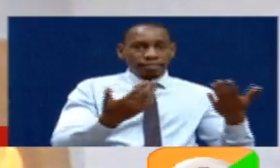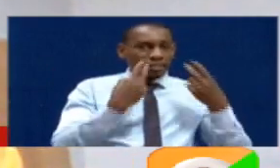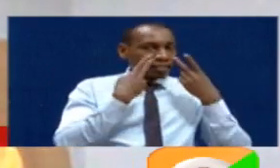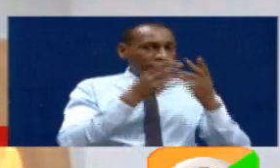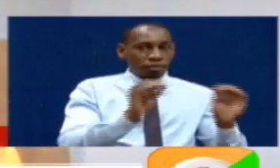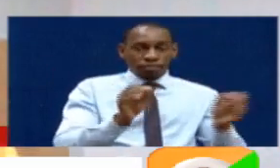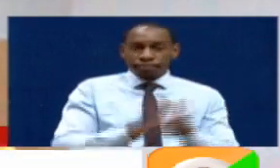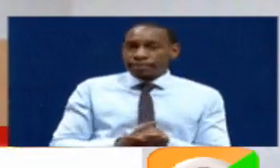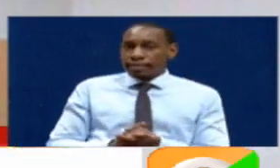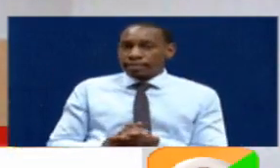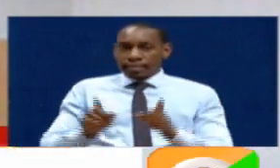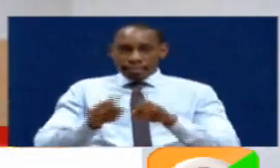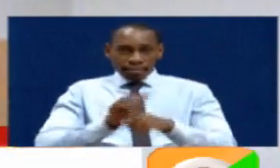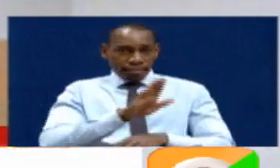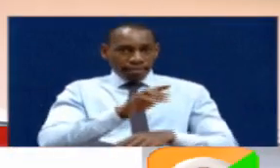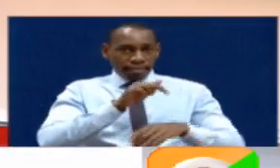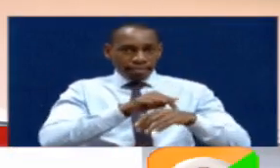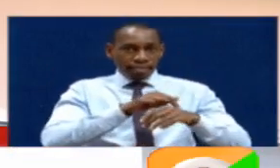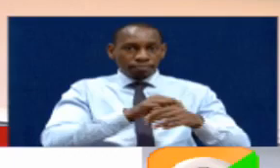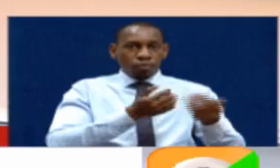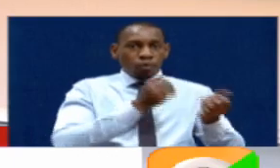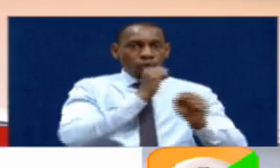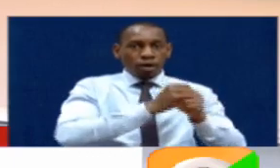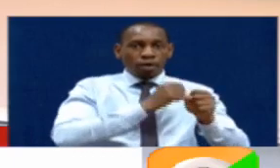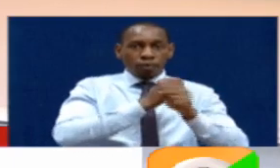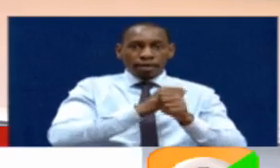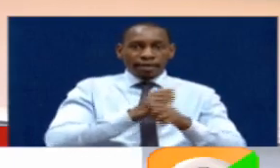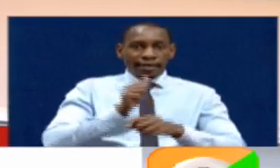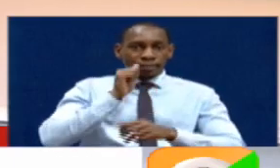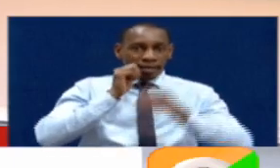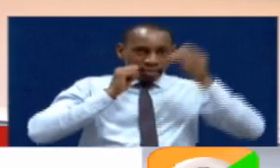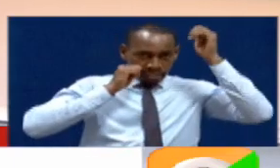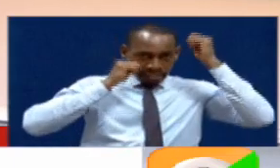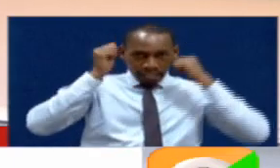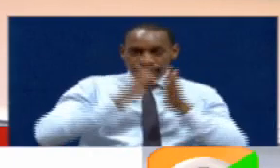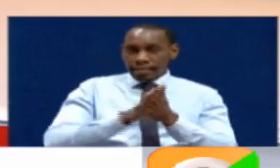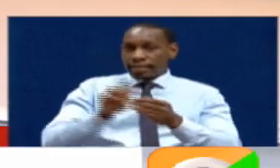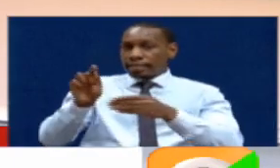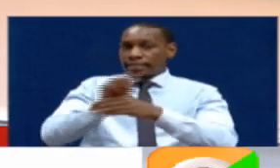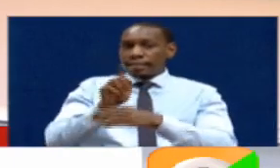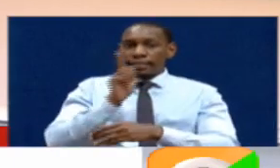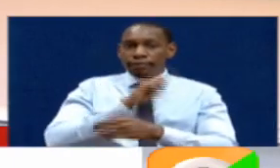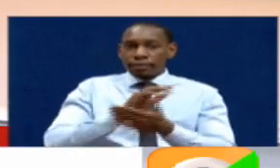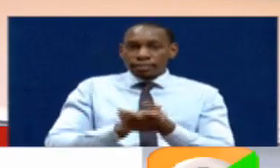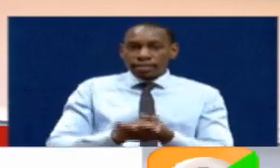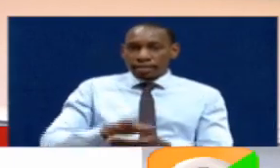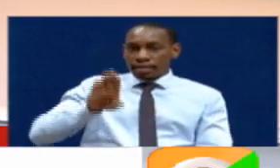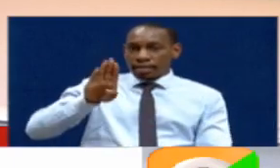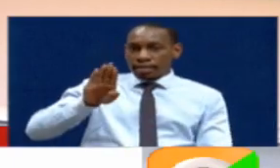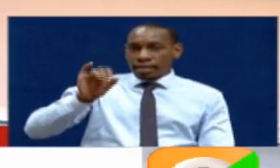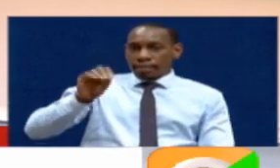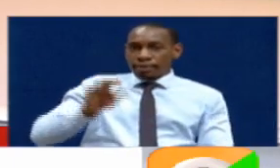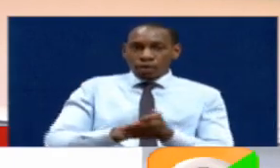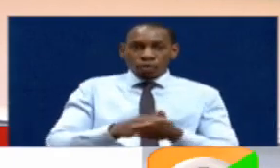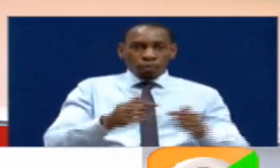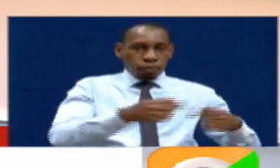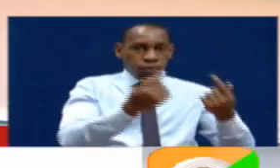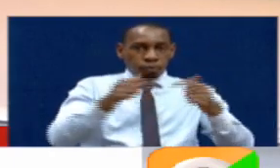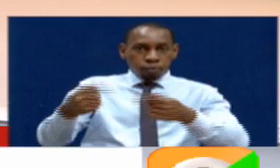And you, while in the British military, you had been trained for biological warfare, hadn't